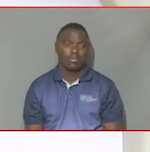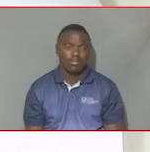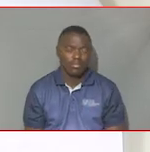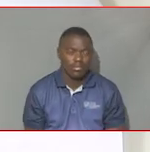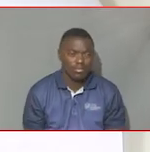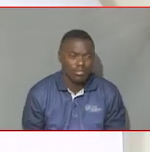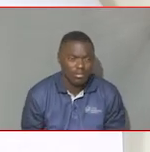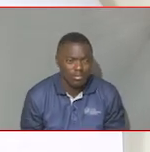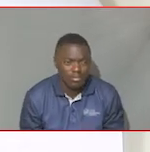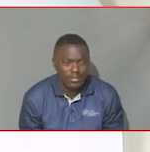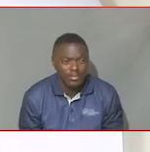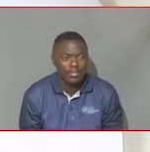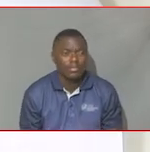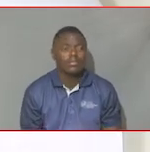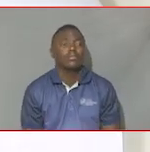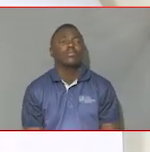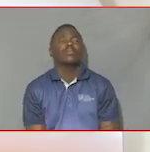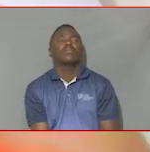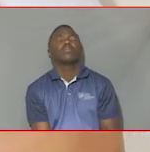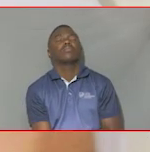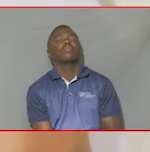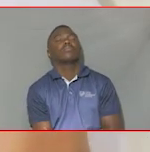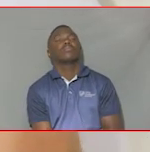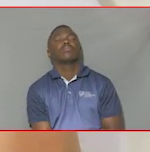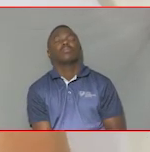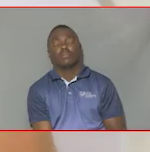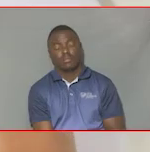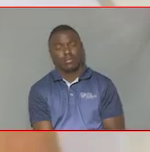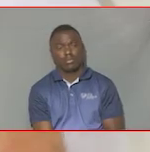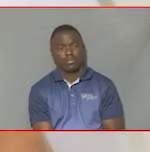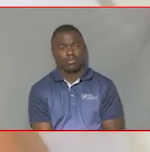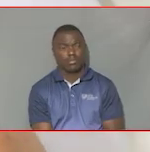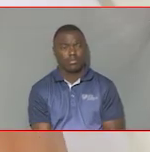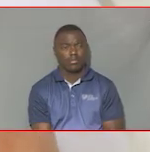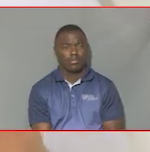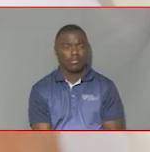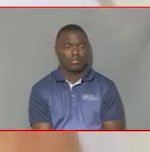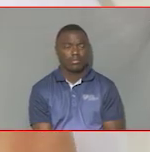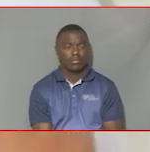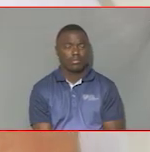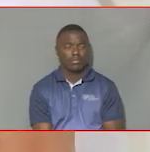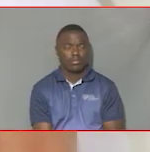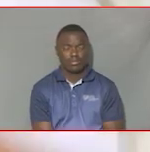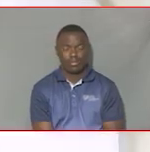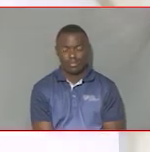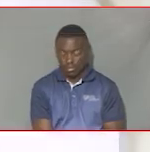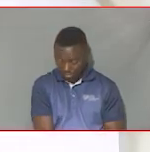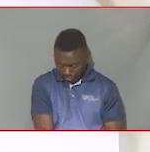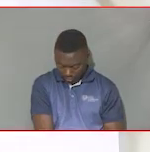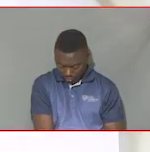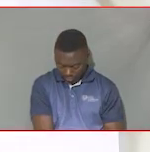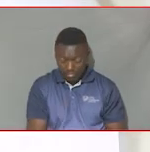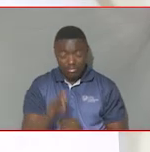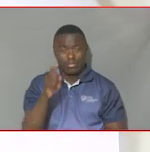rule. Yeah, you got to plot the point. X is 26, Y is 48. X